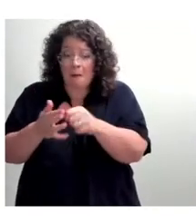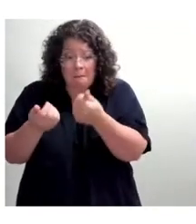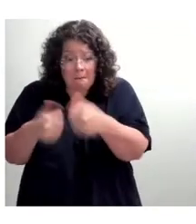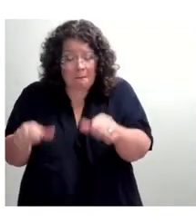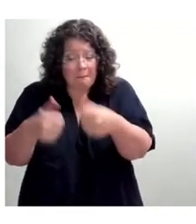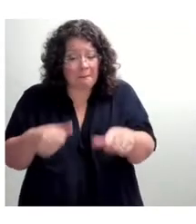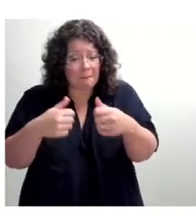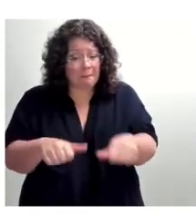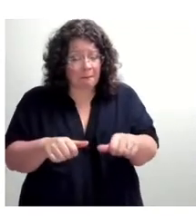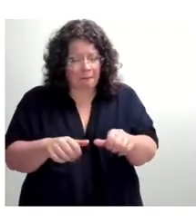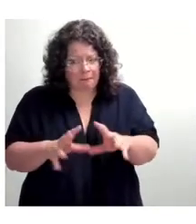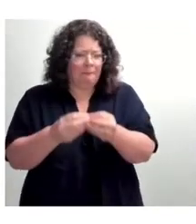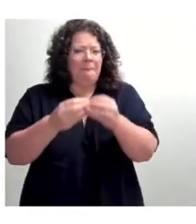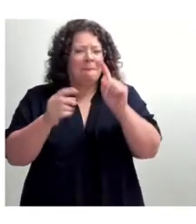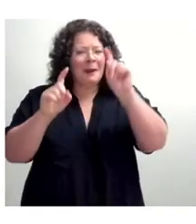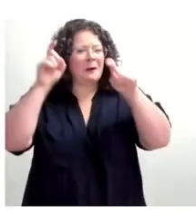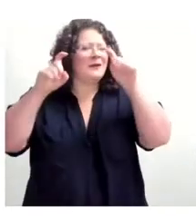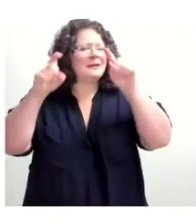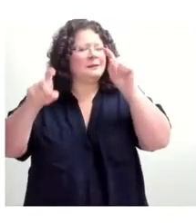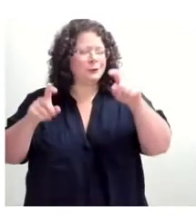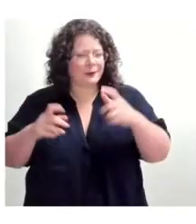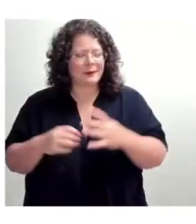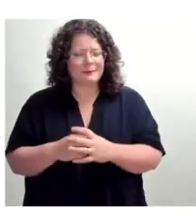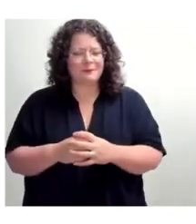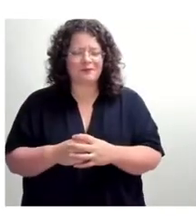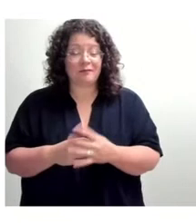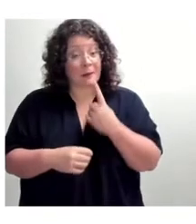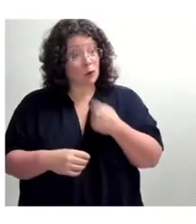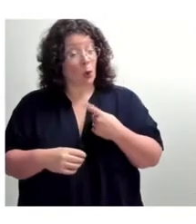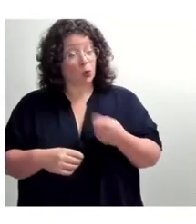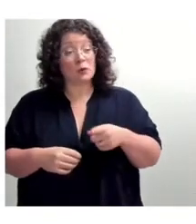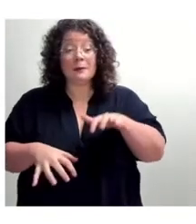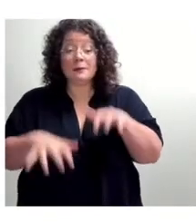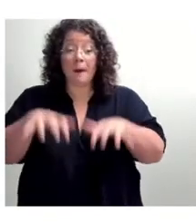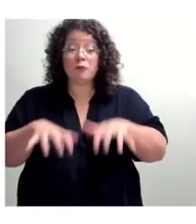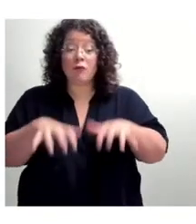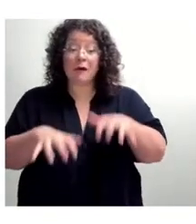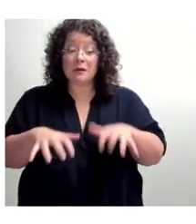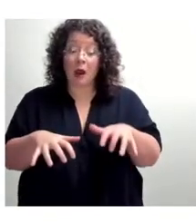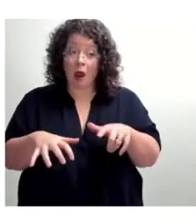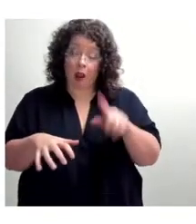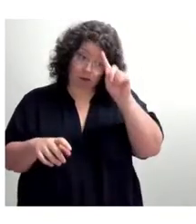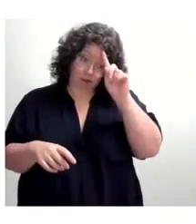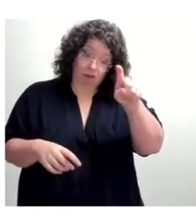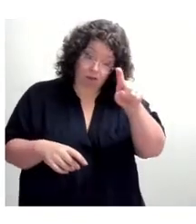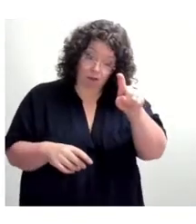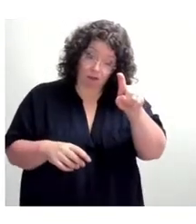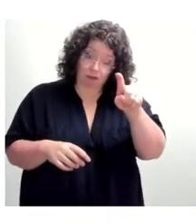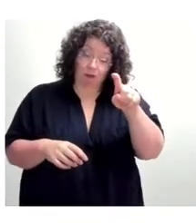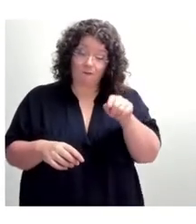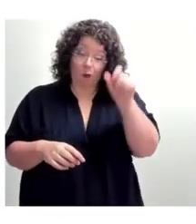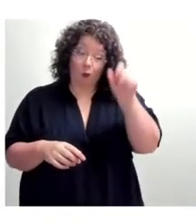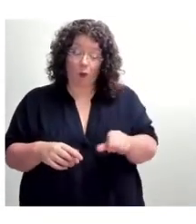was invented for a countess who was losing her sight. Yeah. There are many things that in tackling one